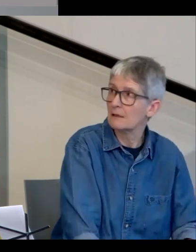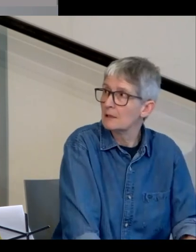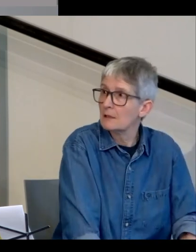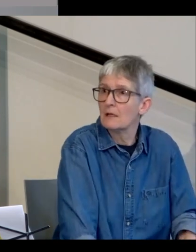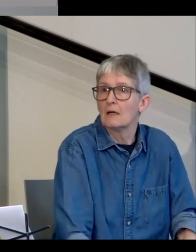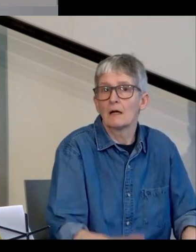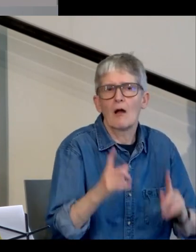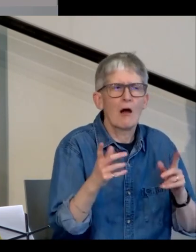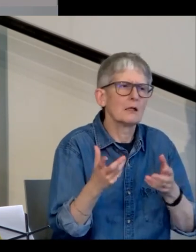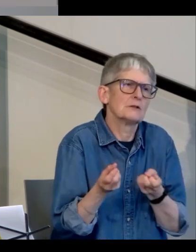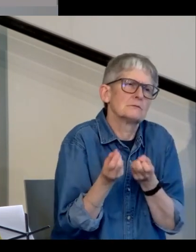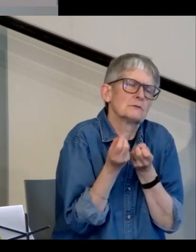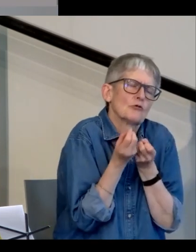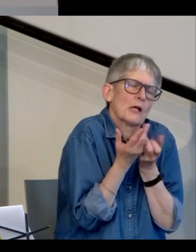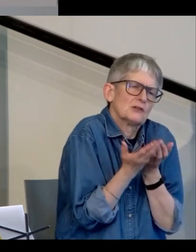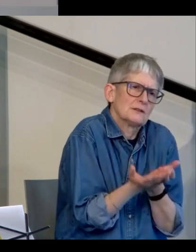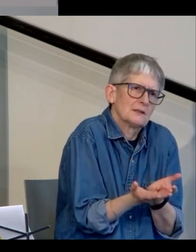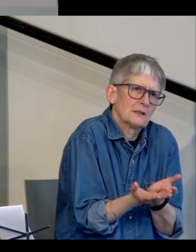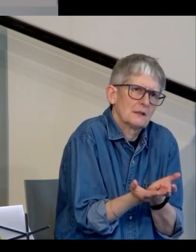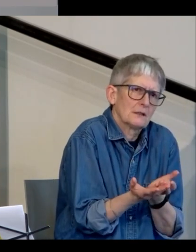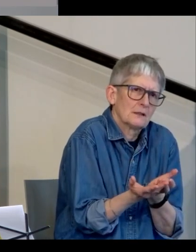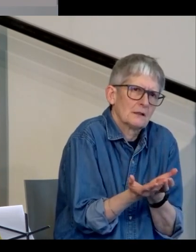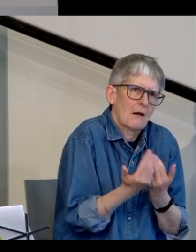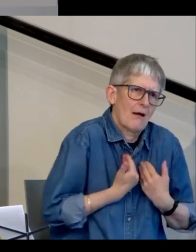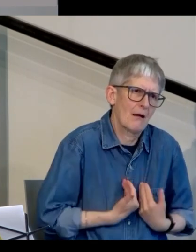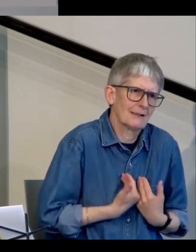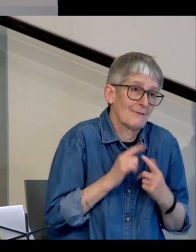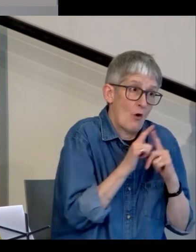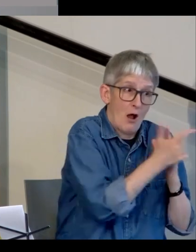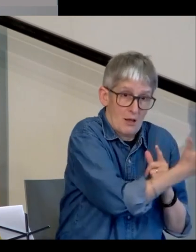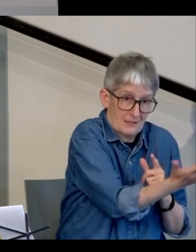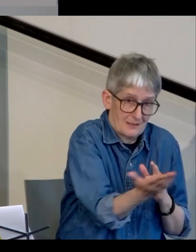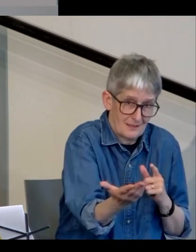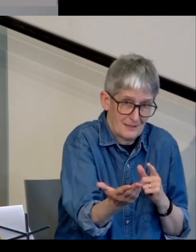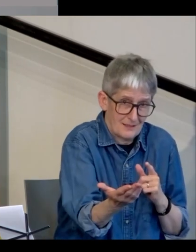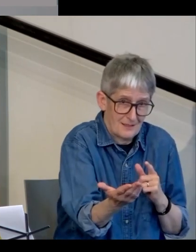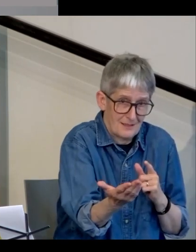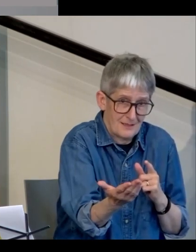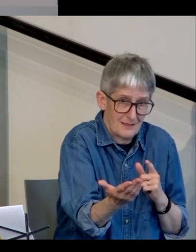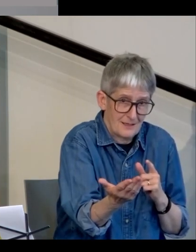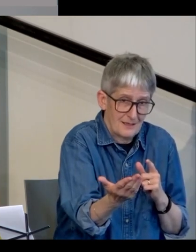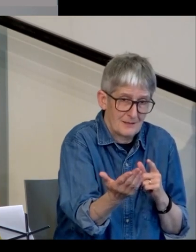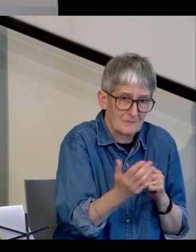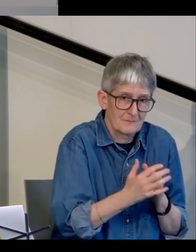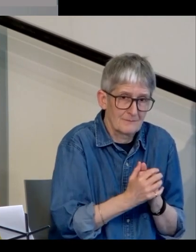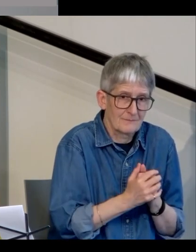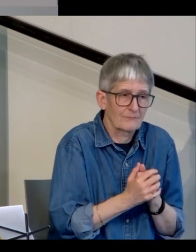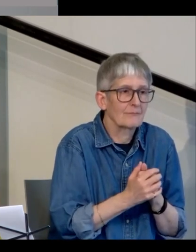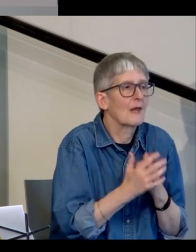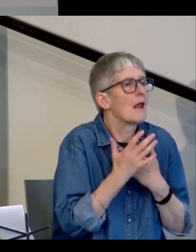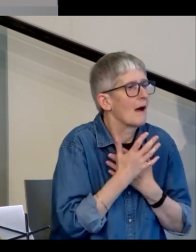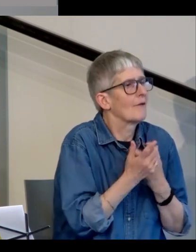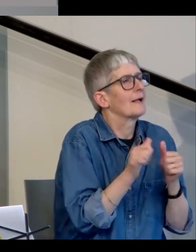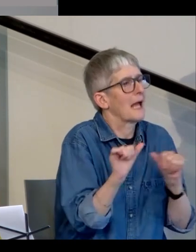God is gracious, and his heart is for us. The calling to love him and love our